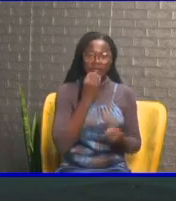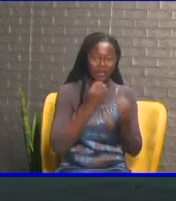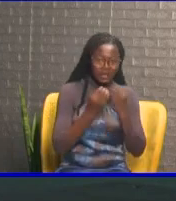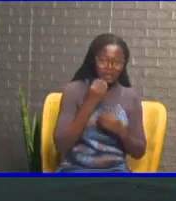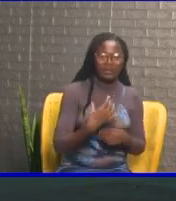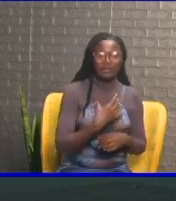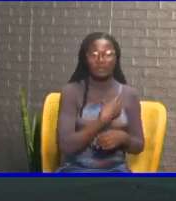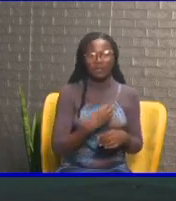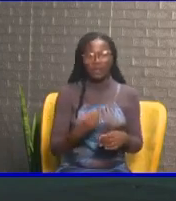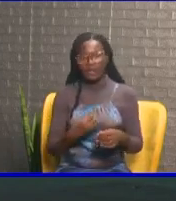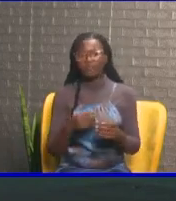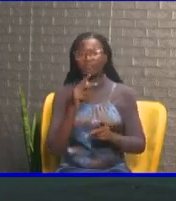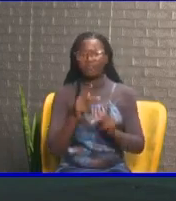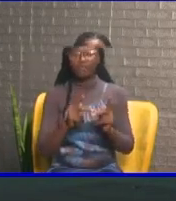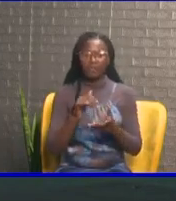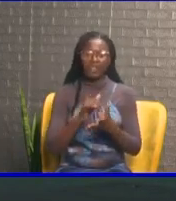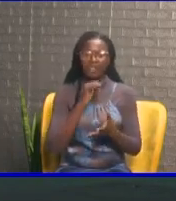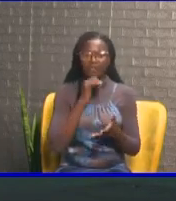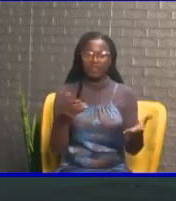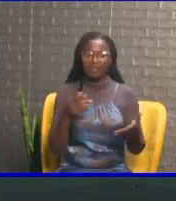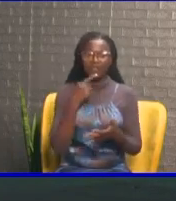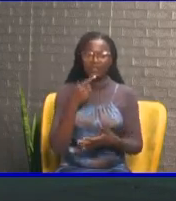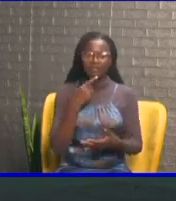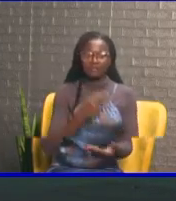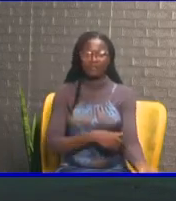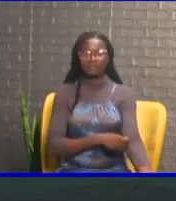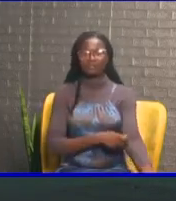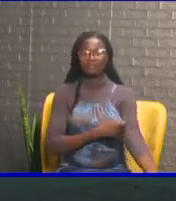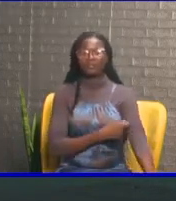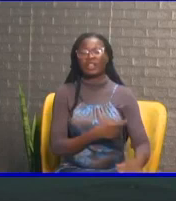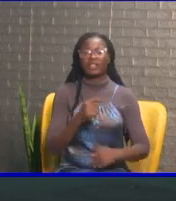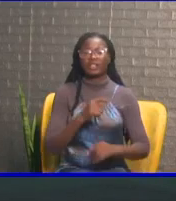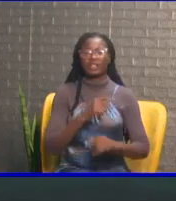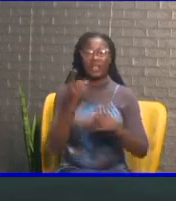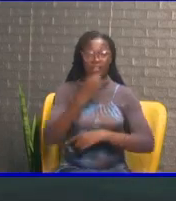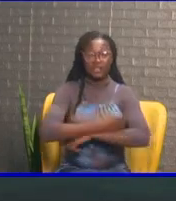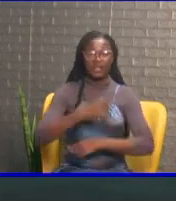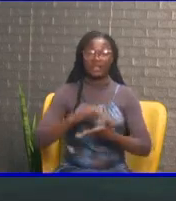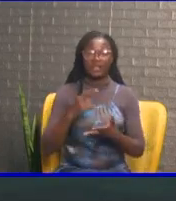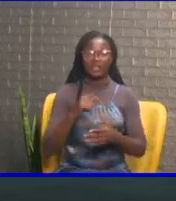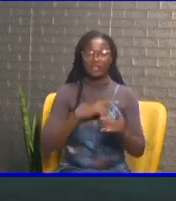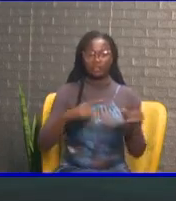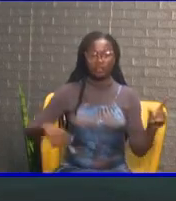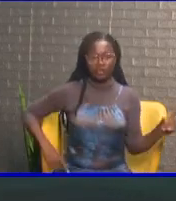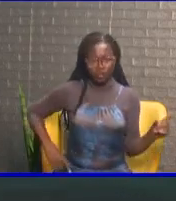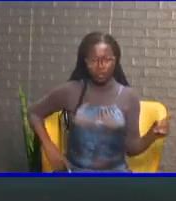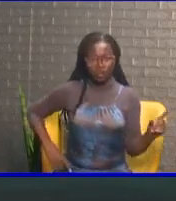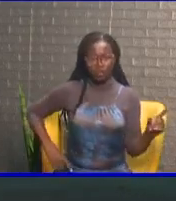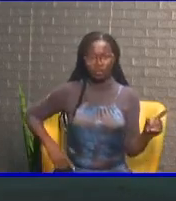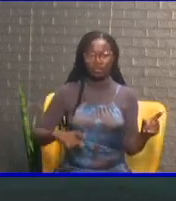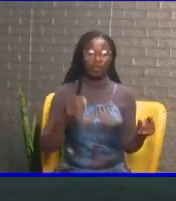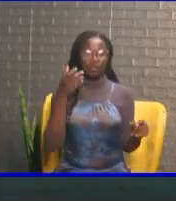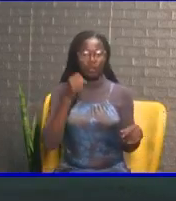And Paul, who wasn't even there, said, all right, the day in which the Lord was betrayed, that which I received of the